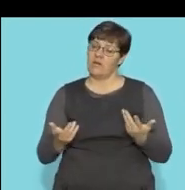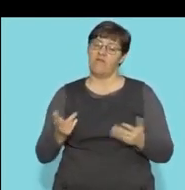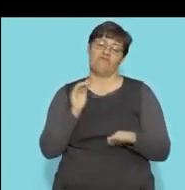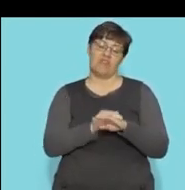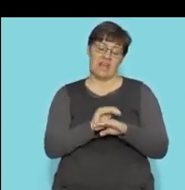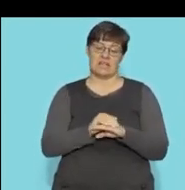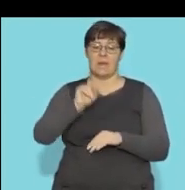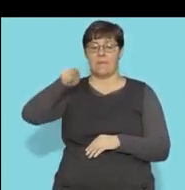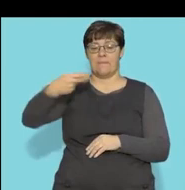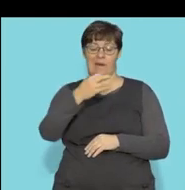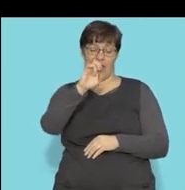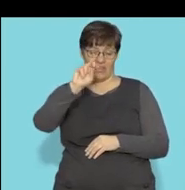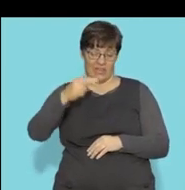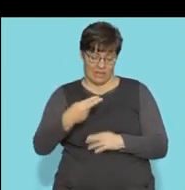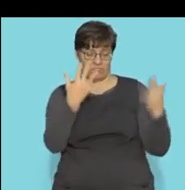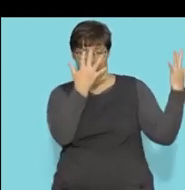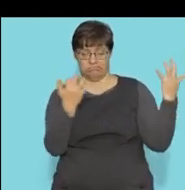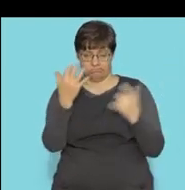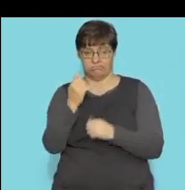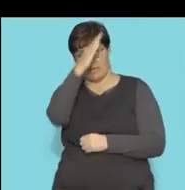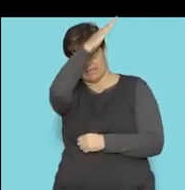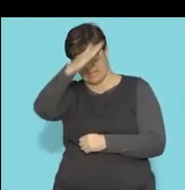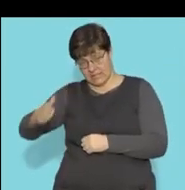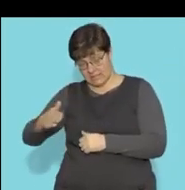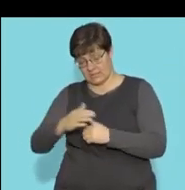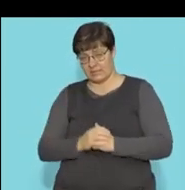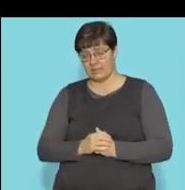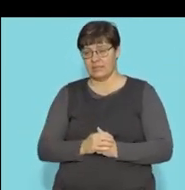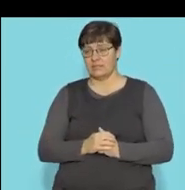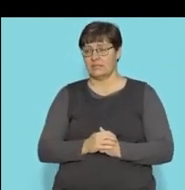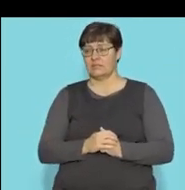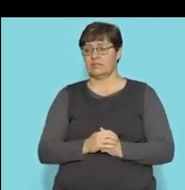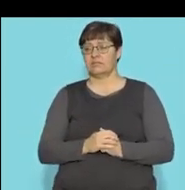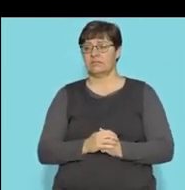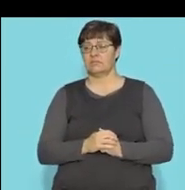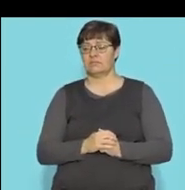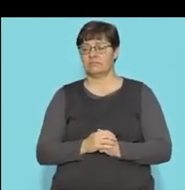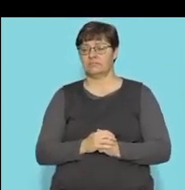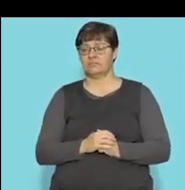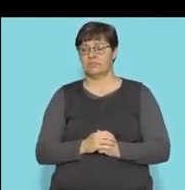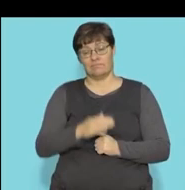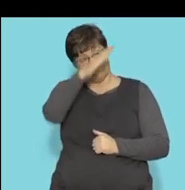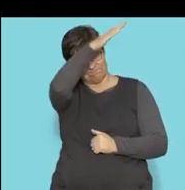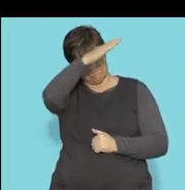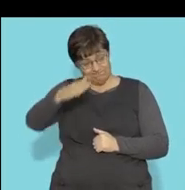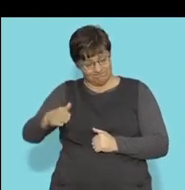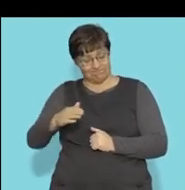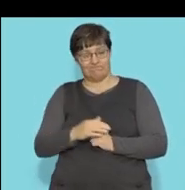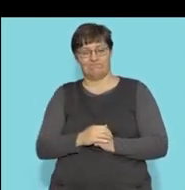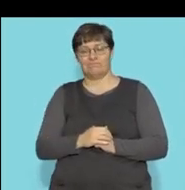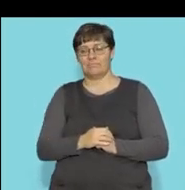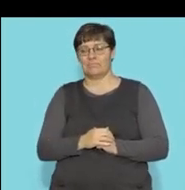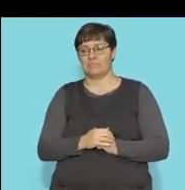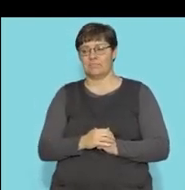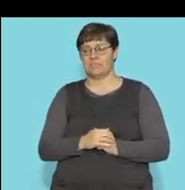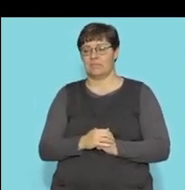we are going to use our good old friend Pythagoras in order to calculate the slant height. So the slant height